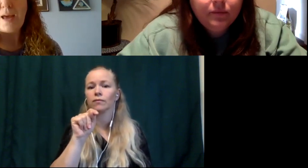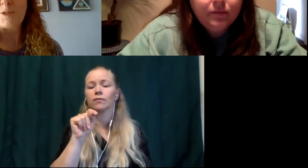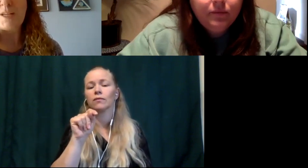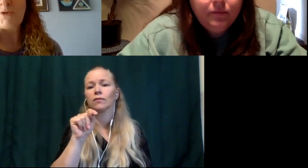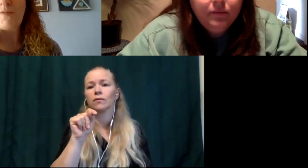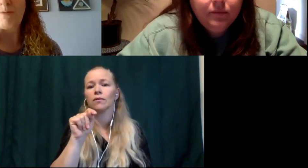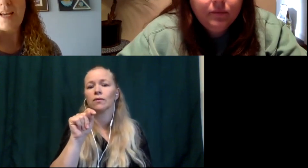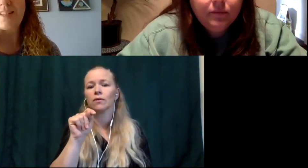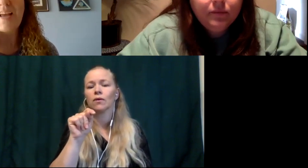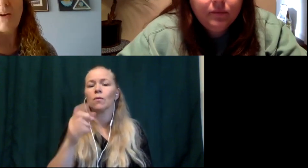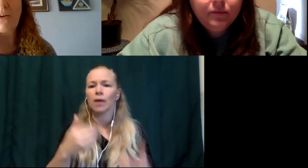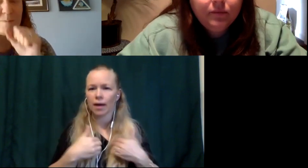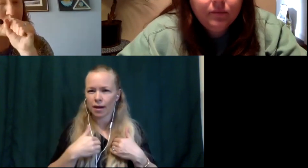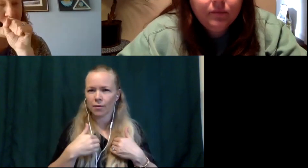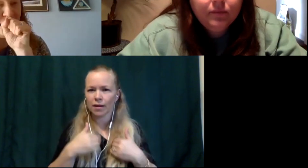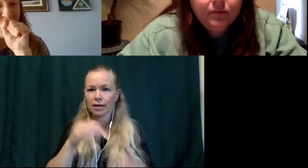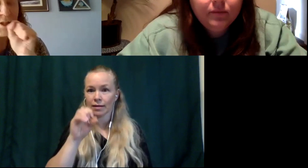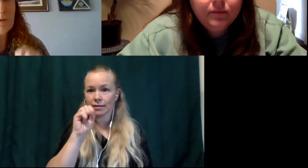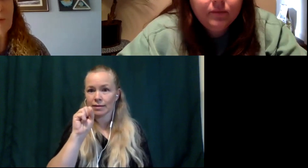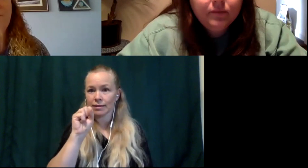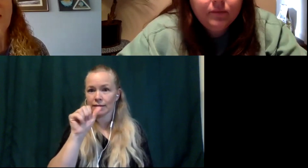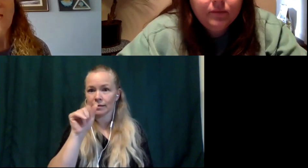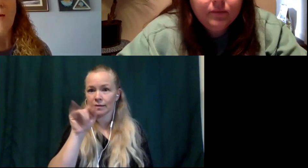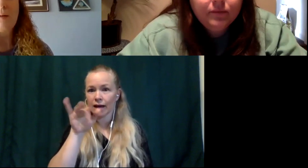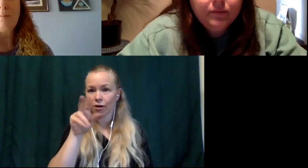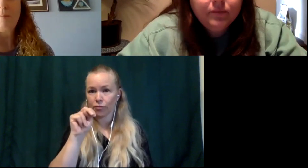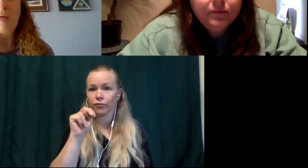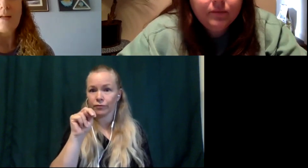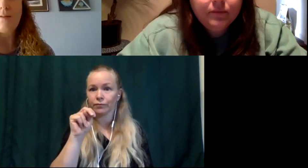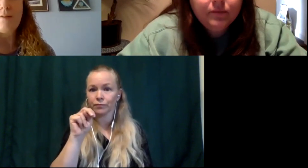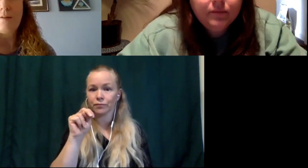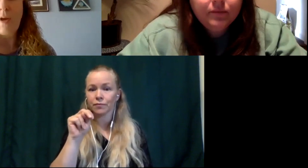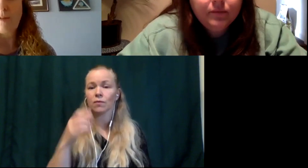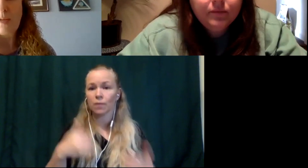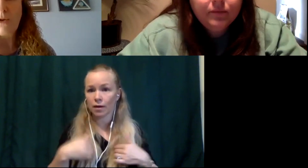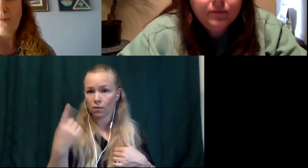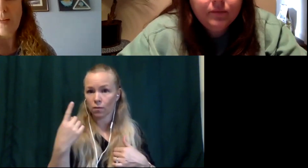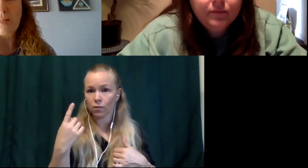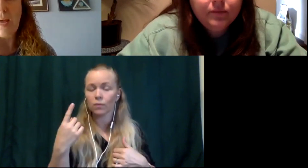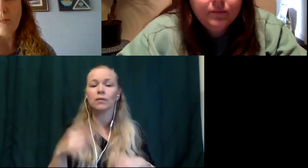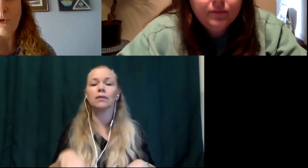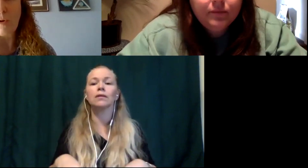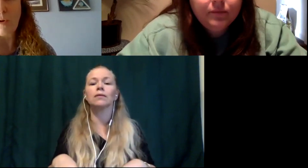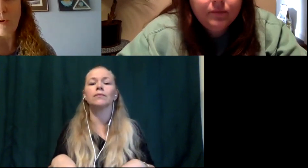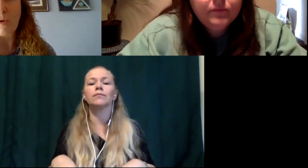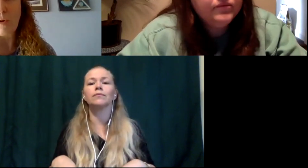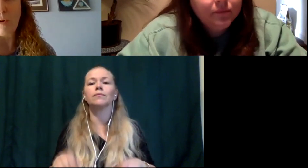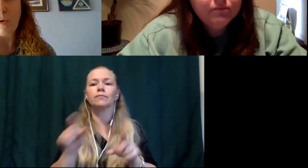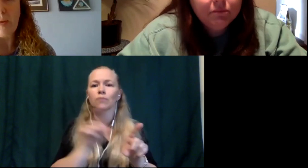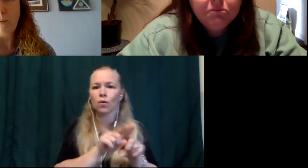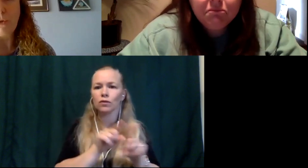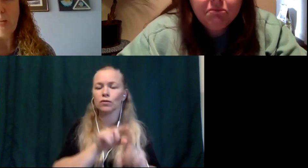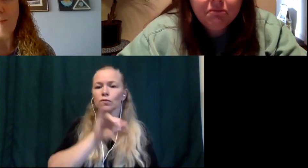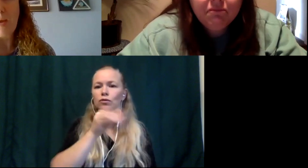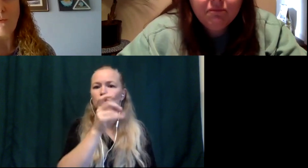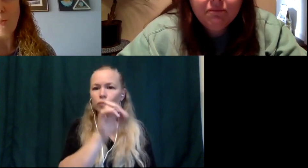we had a spacecraft that was at Saturn, excuse me, and we have a spacecraft that's at Jupiter